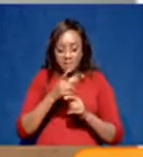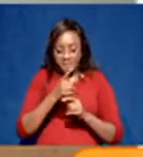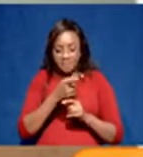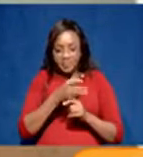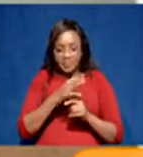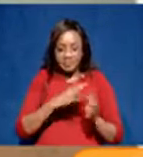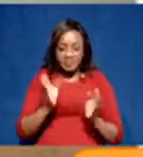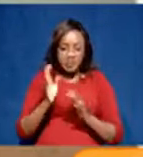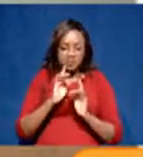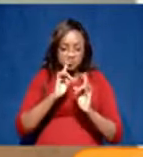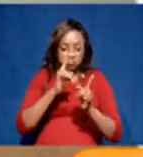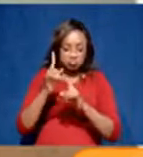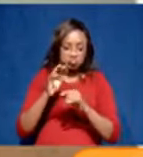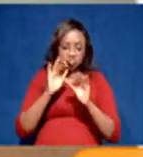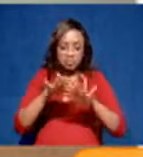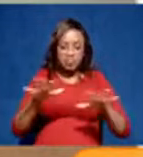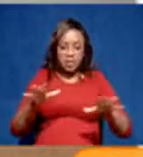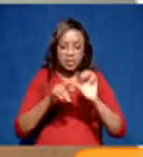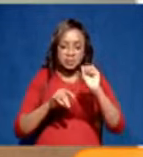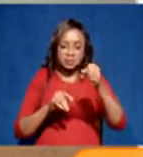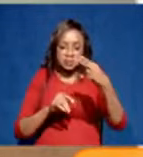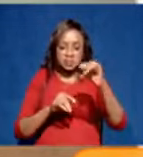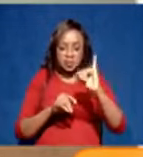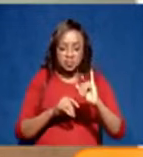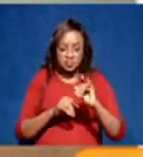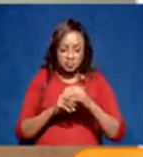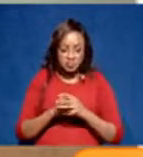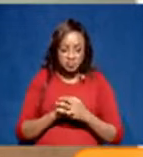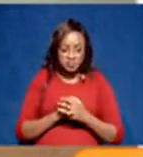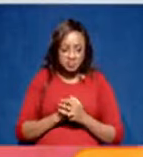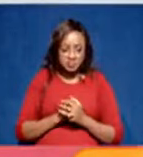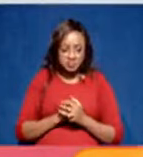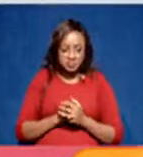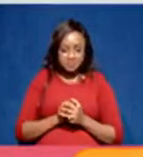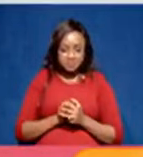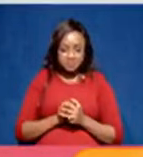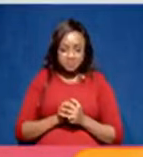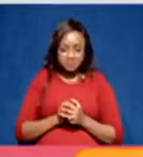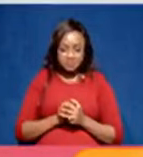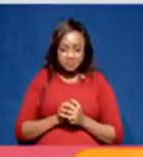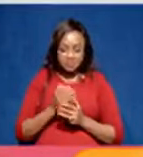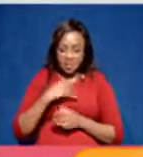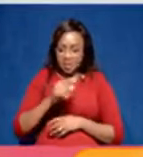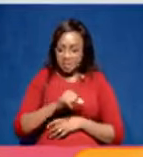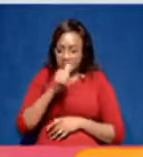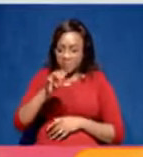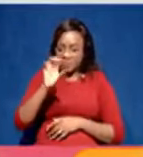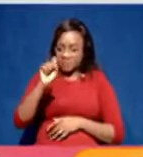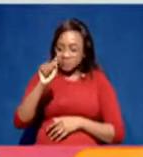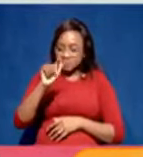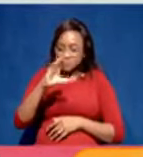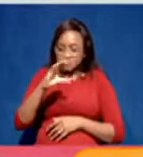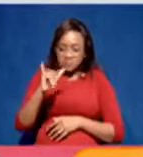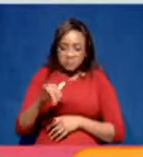of this social health authority. Just a couple of questions from Stacey Chepkemoi.